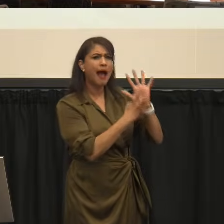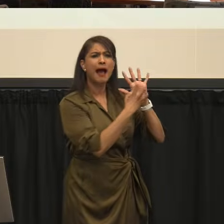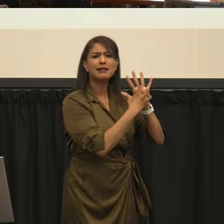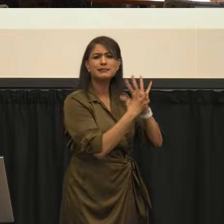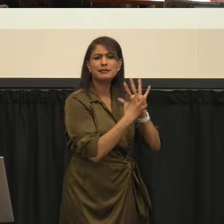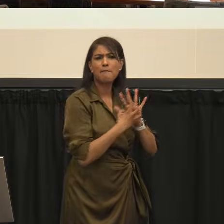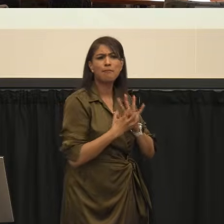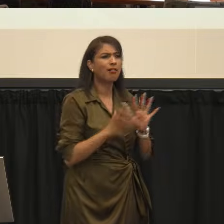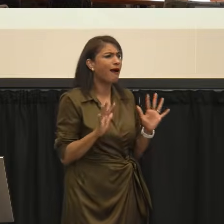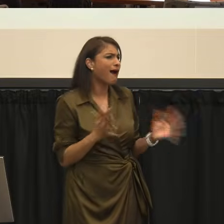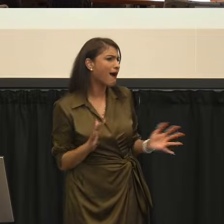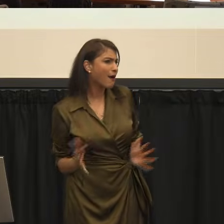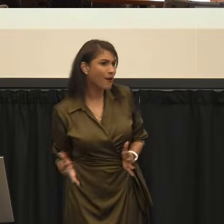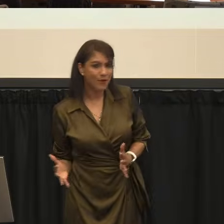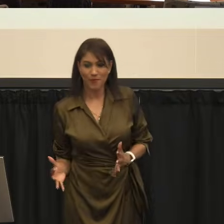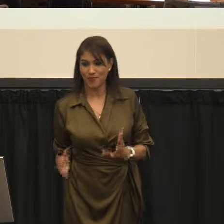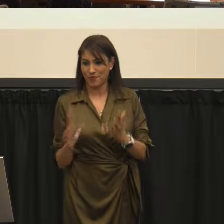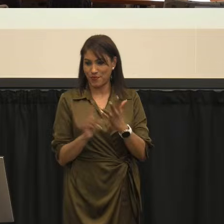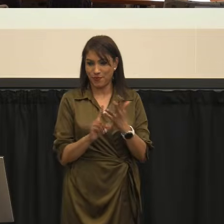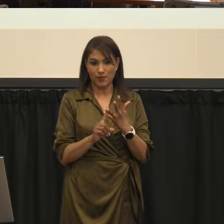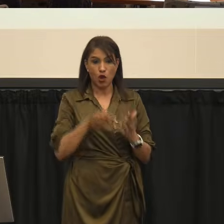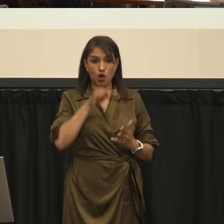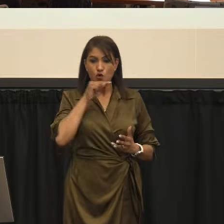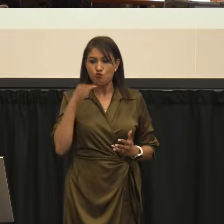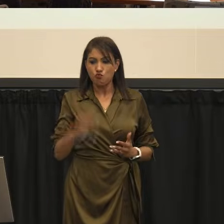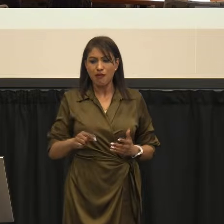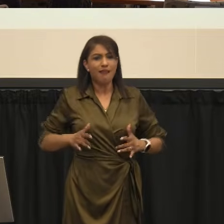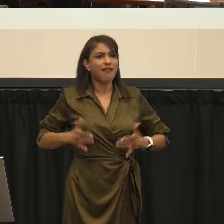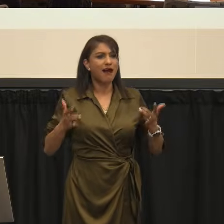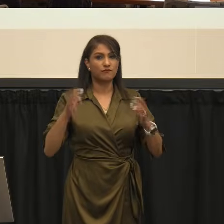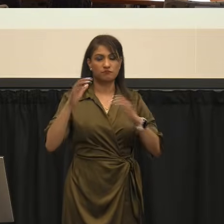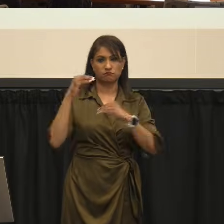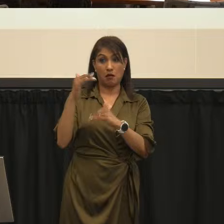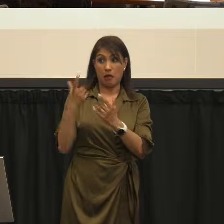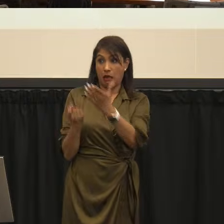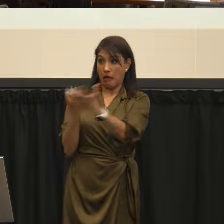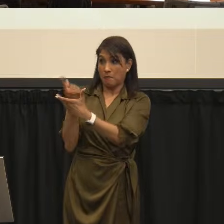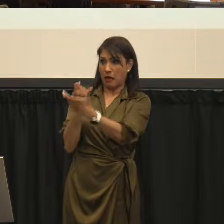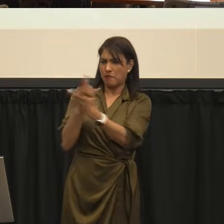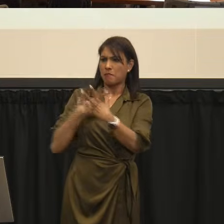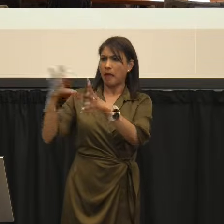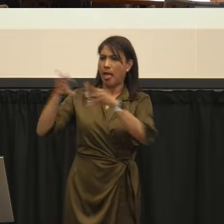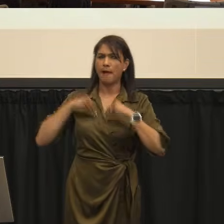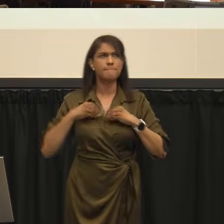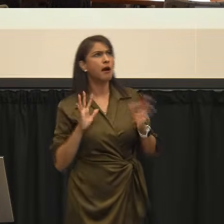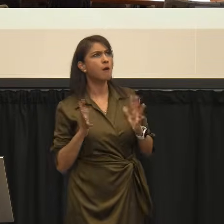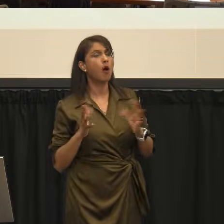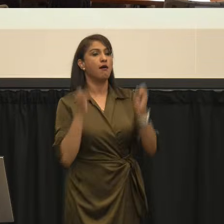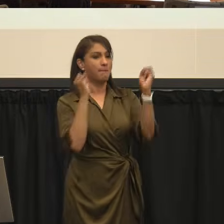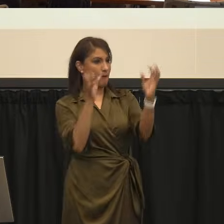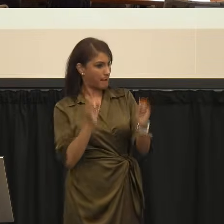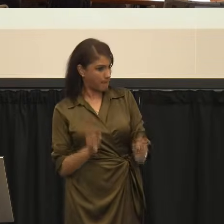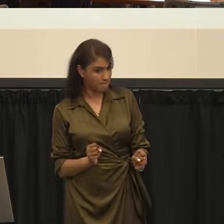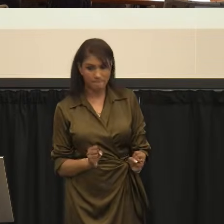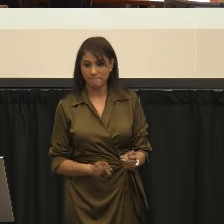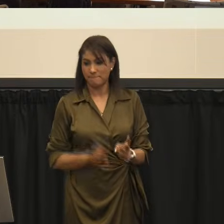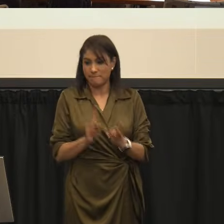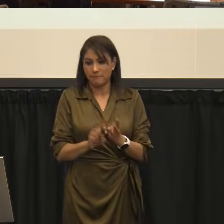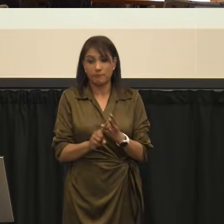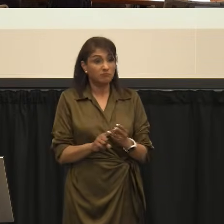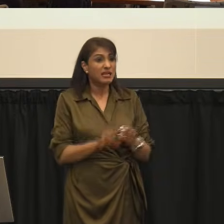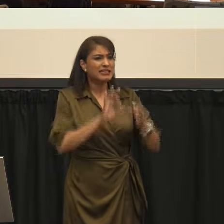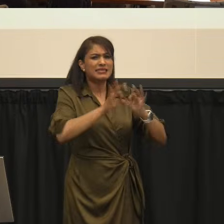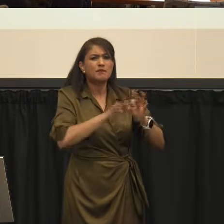examples of how to use the signs, and then scenarios, everyday real-life scenarios.